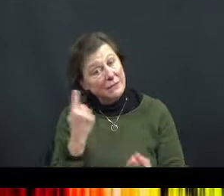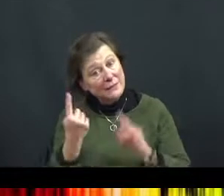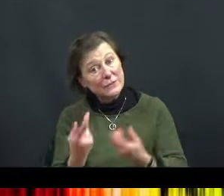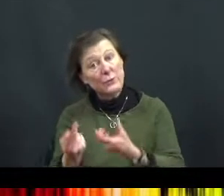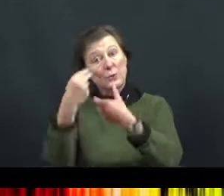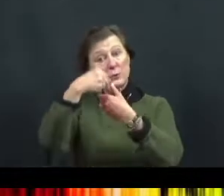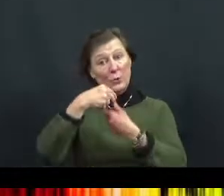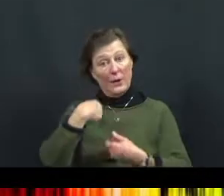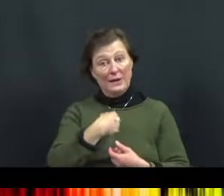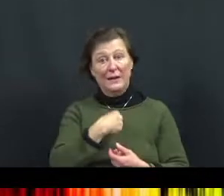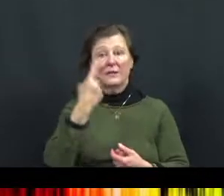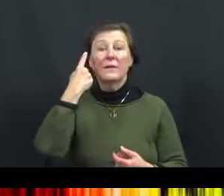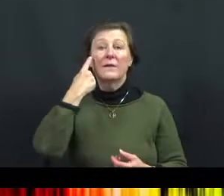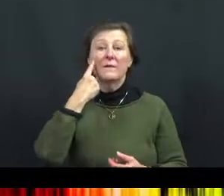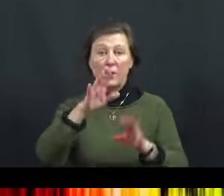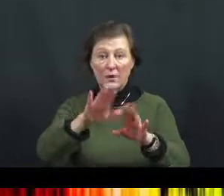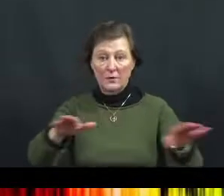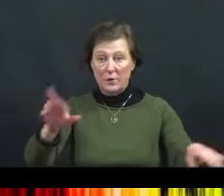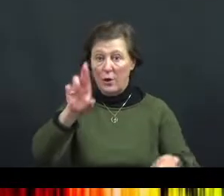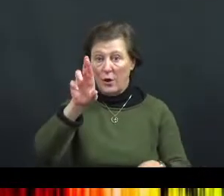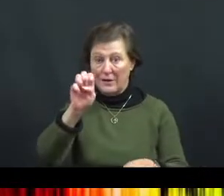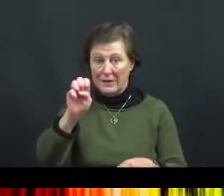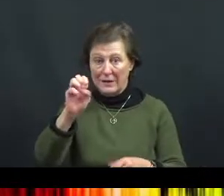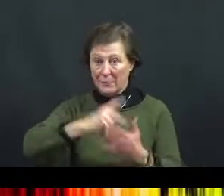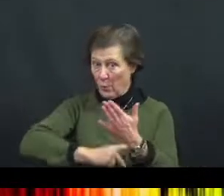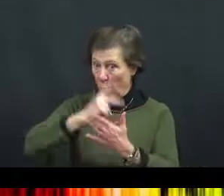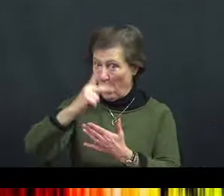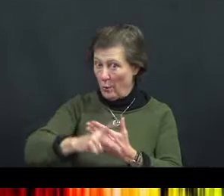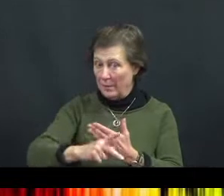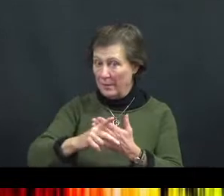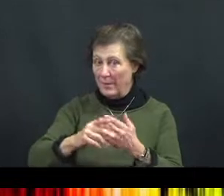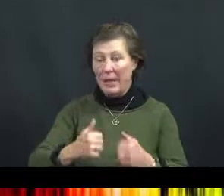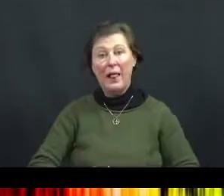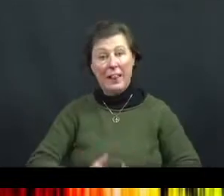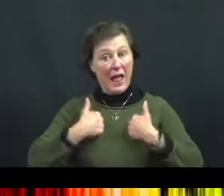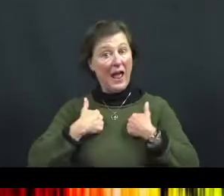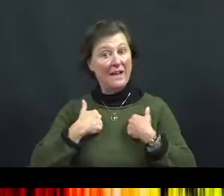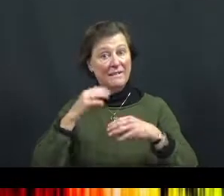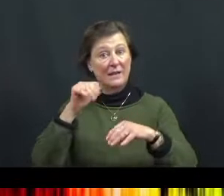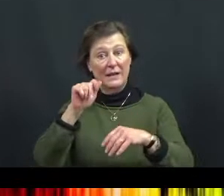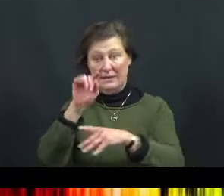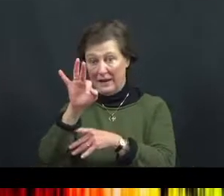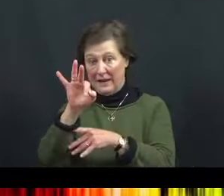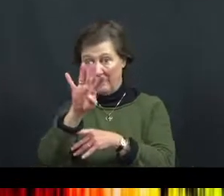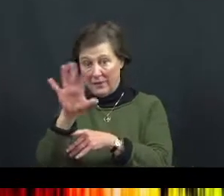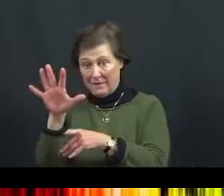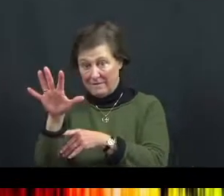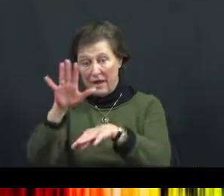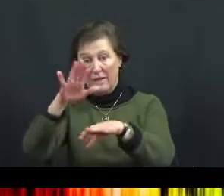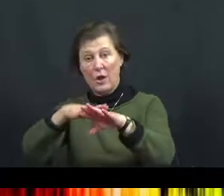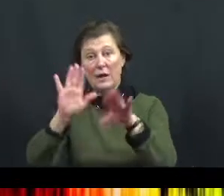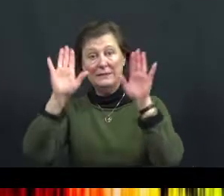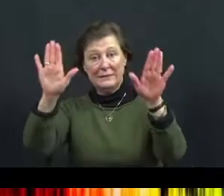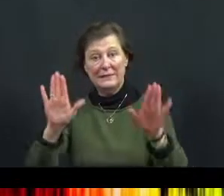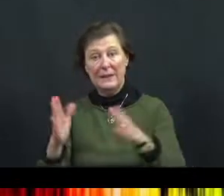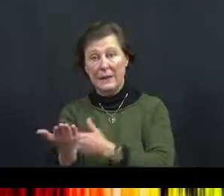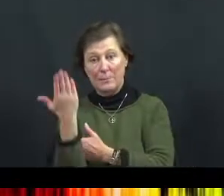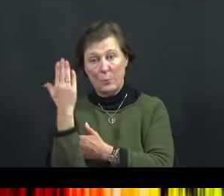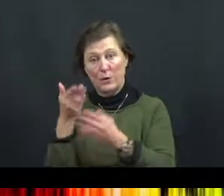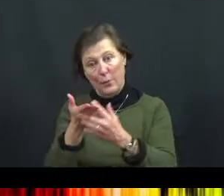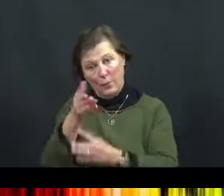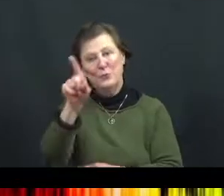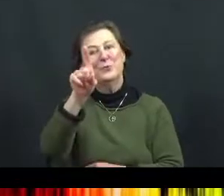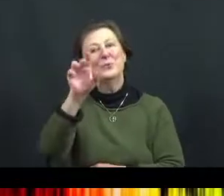the Children's Religious Exploration Program being held live at 9:45 a.m. on Sunday mornings via